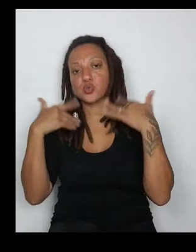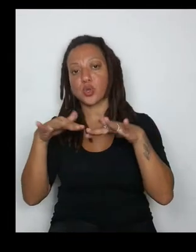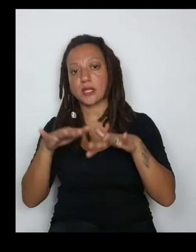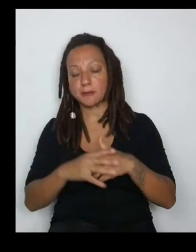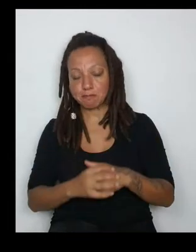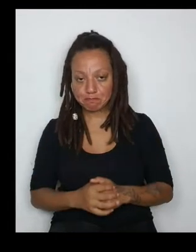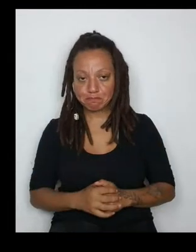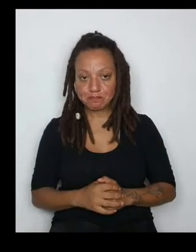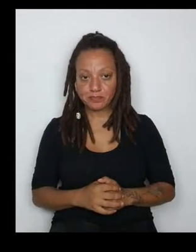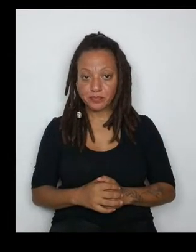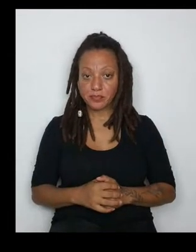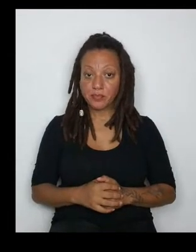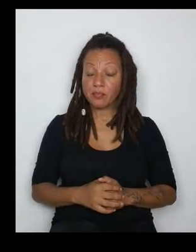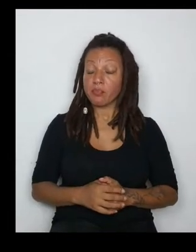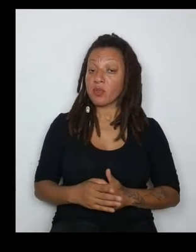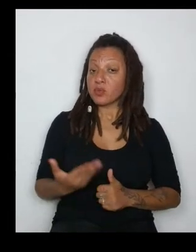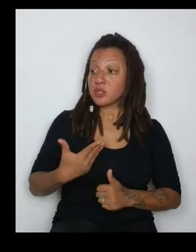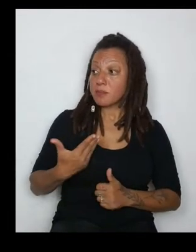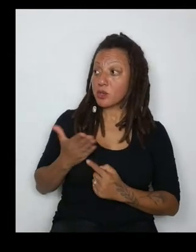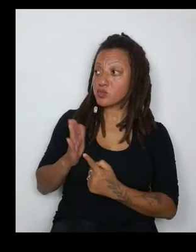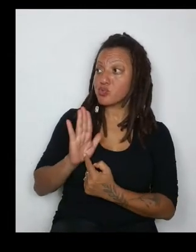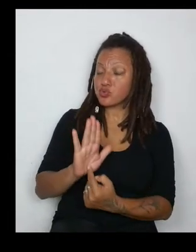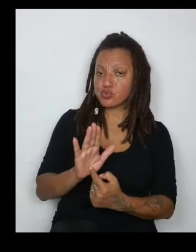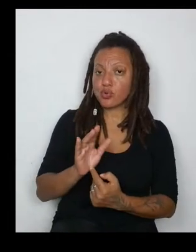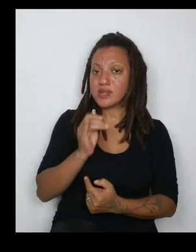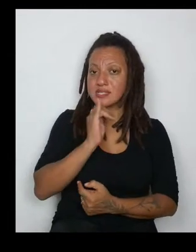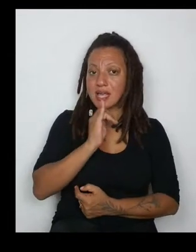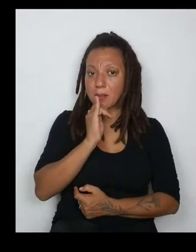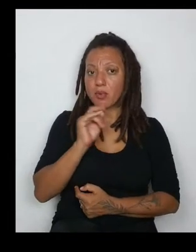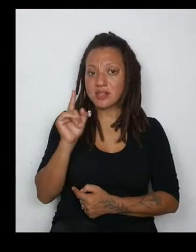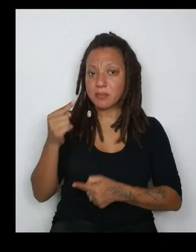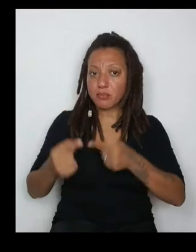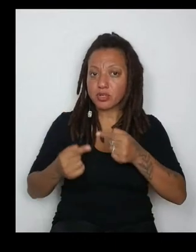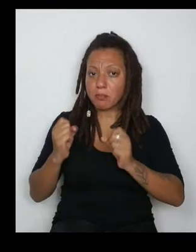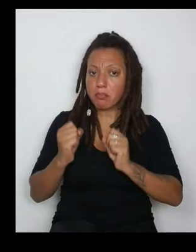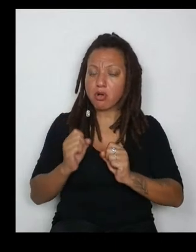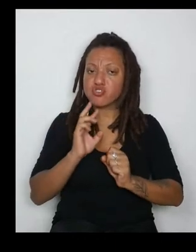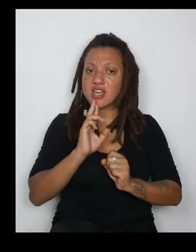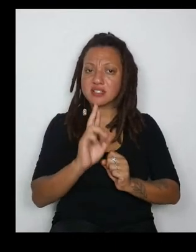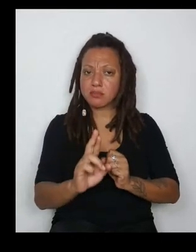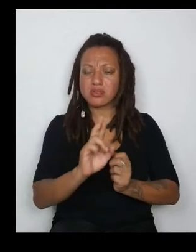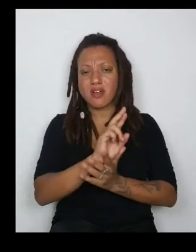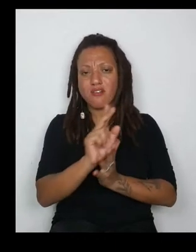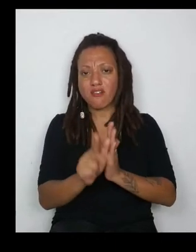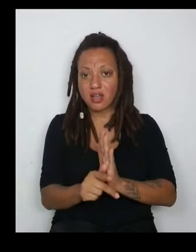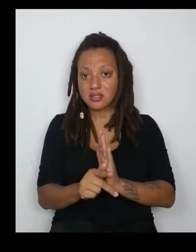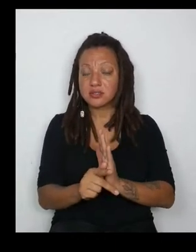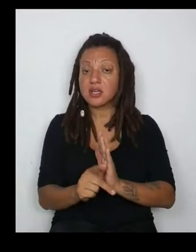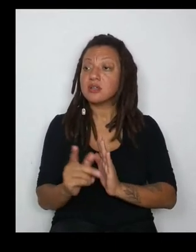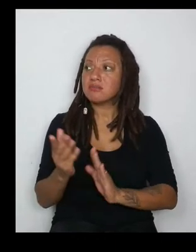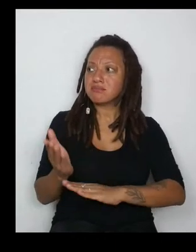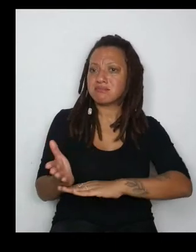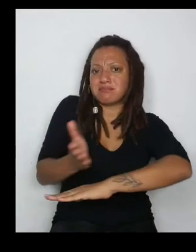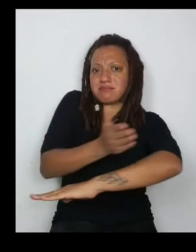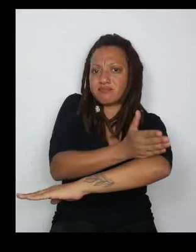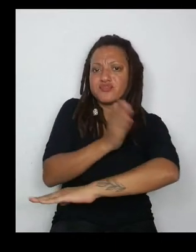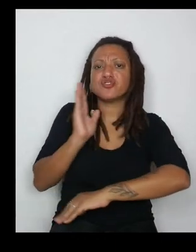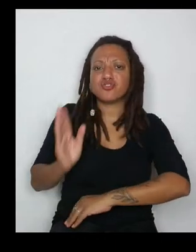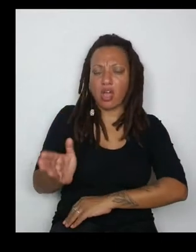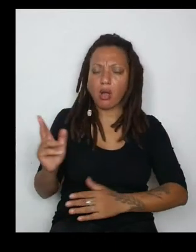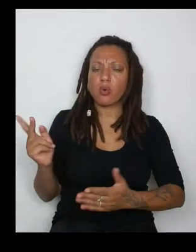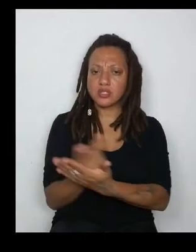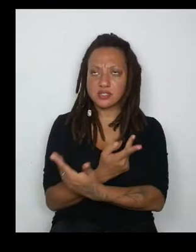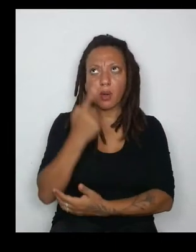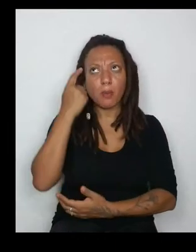responses and this was something we already dealt with quite strongly um when we were thinking about the tate show that that